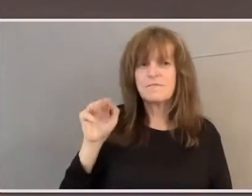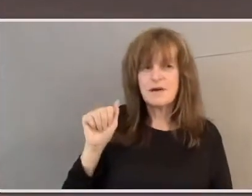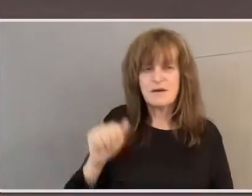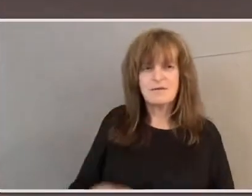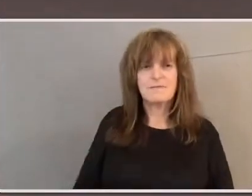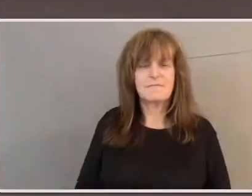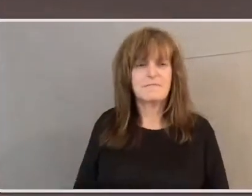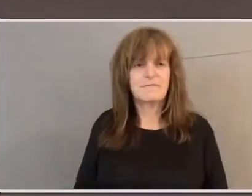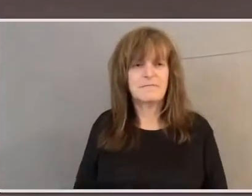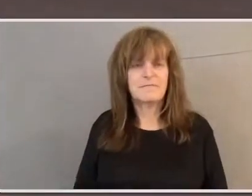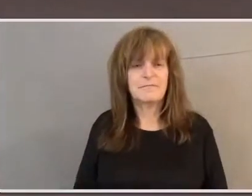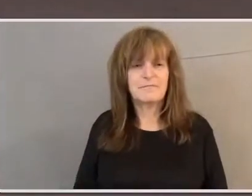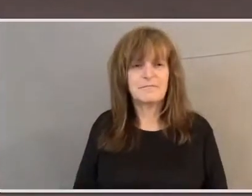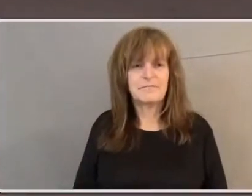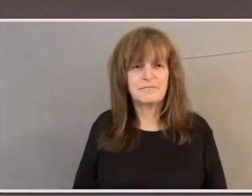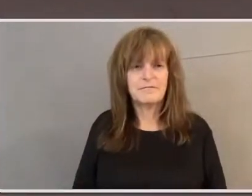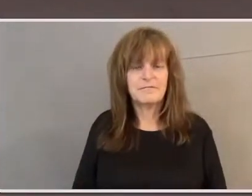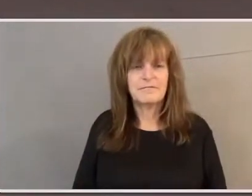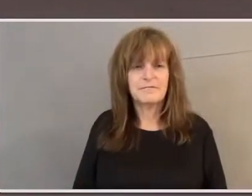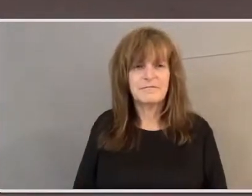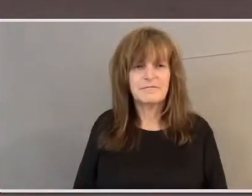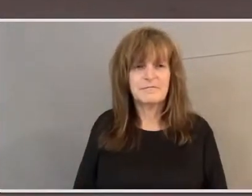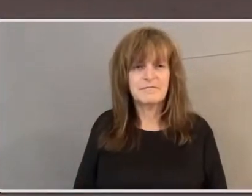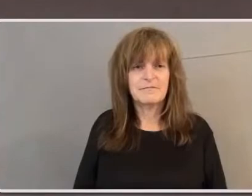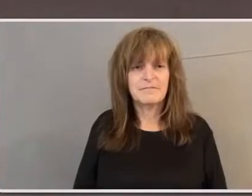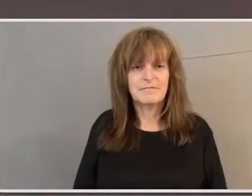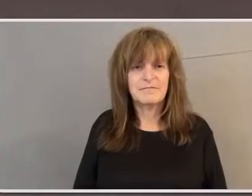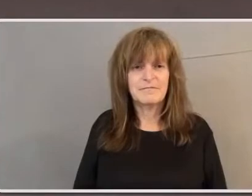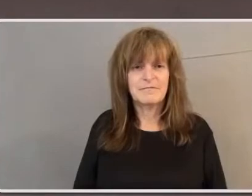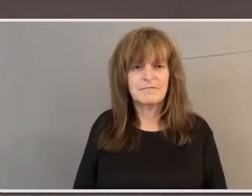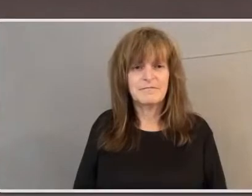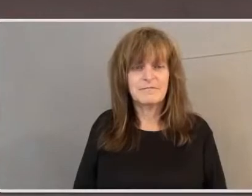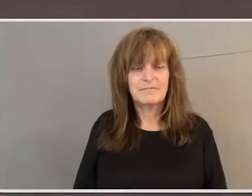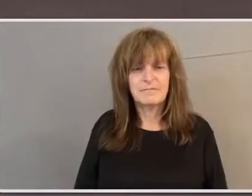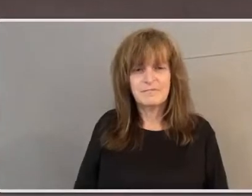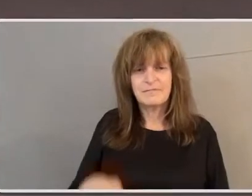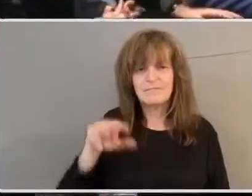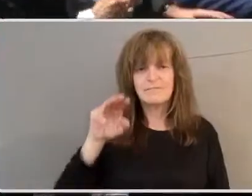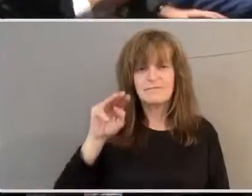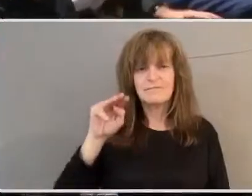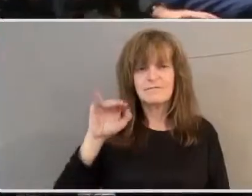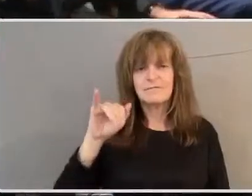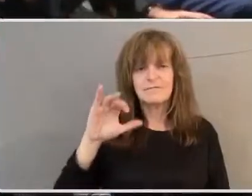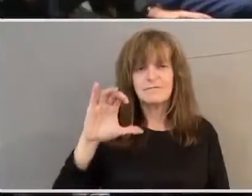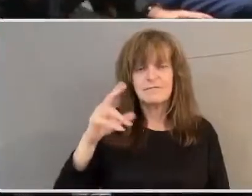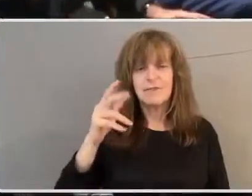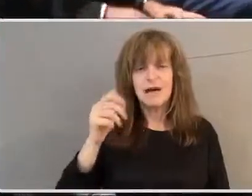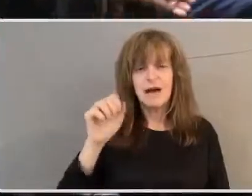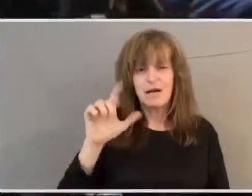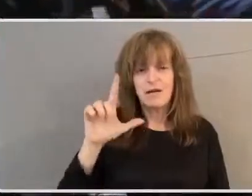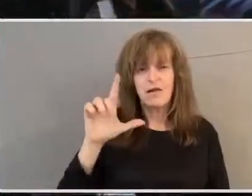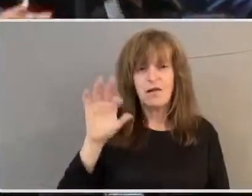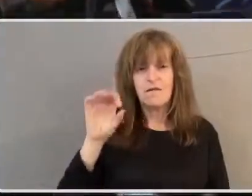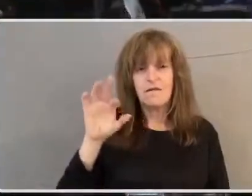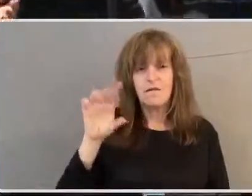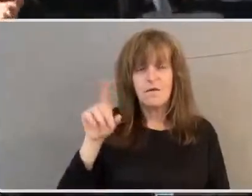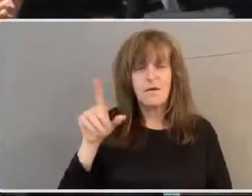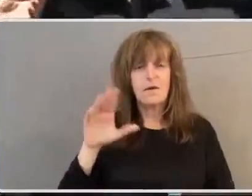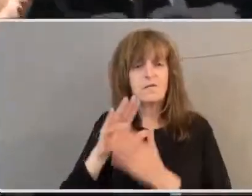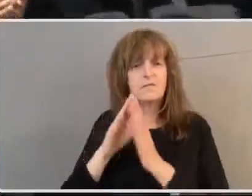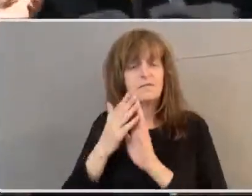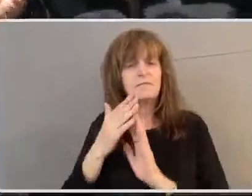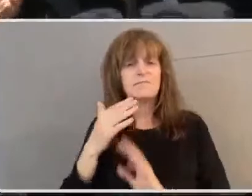Michael Ford becomes Minister of Citizenship and Multiculturalism. I'd ask Minister Ford to please come forward.